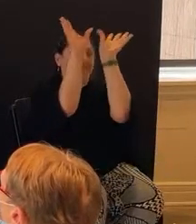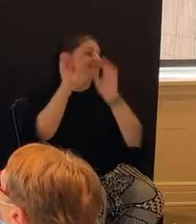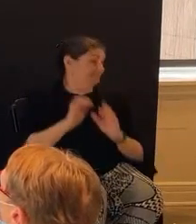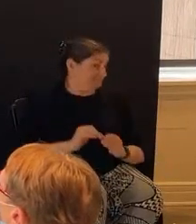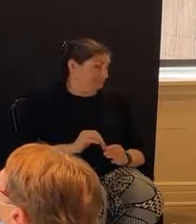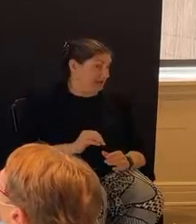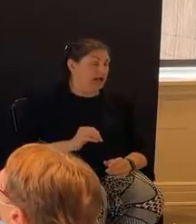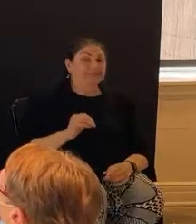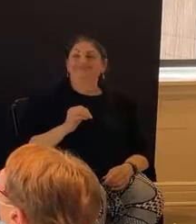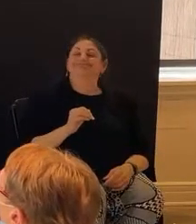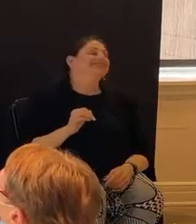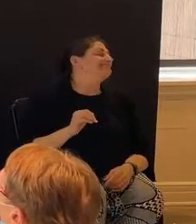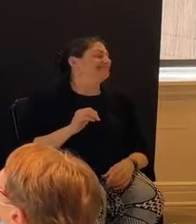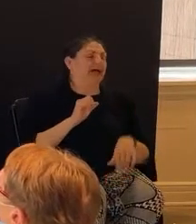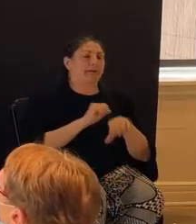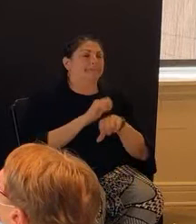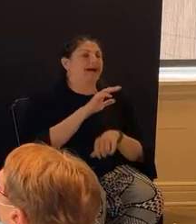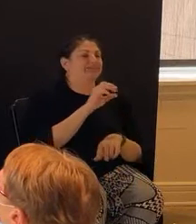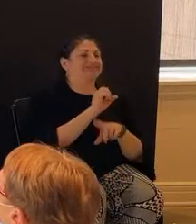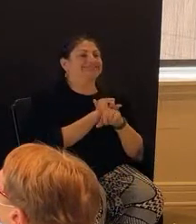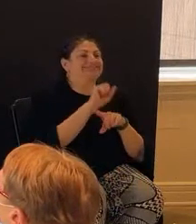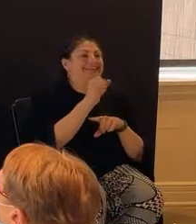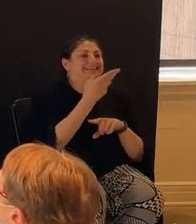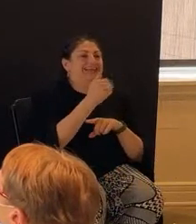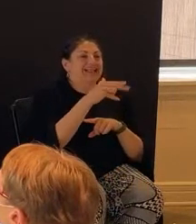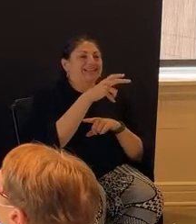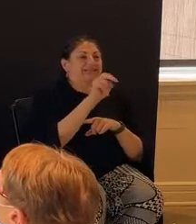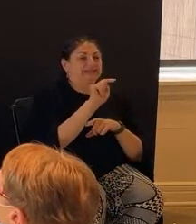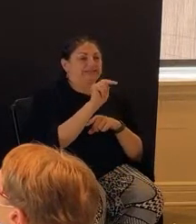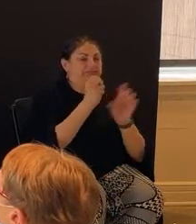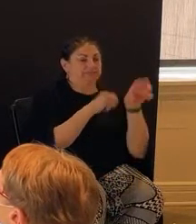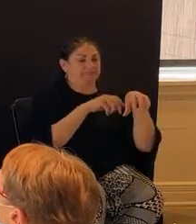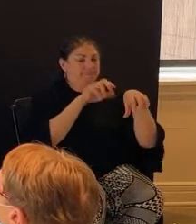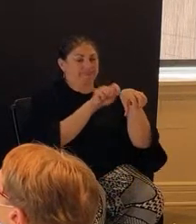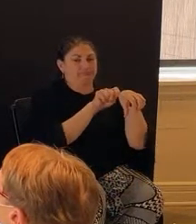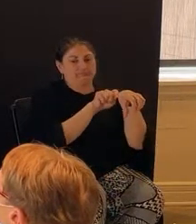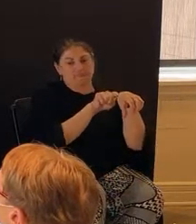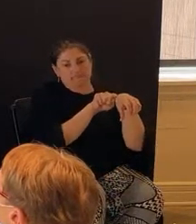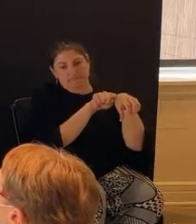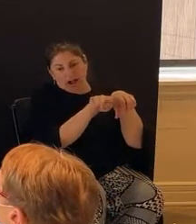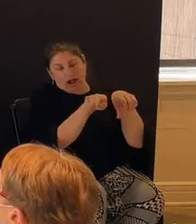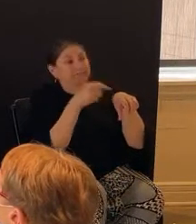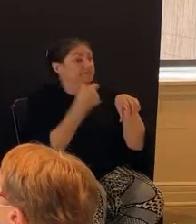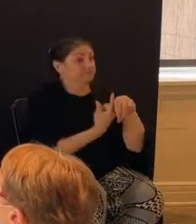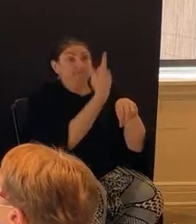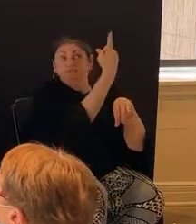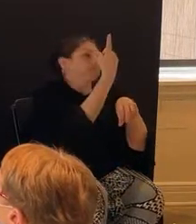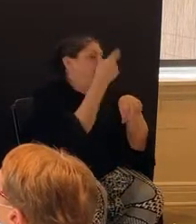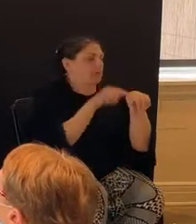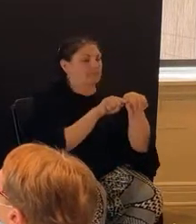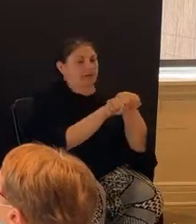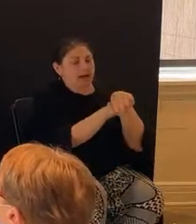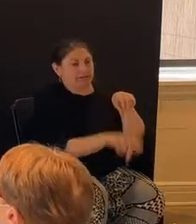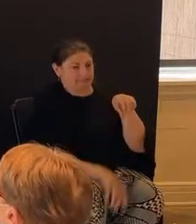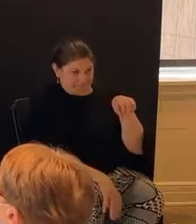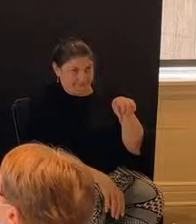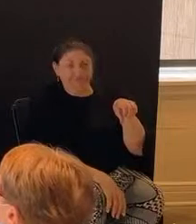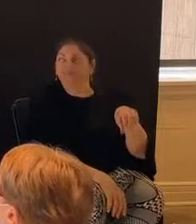St. Helens had erupted out. And so because of that, the land that it affected was sort of this particular